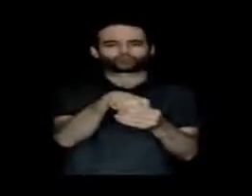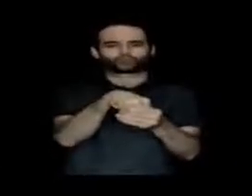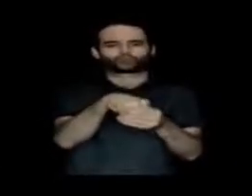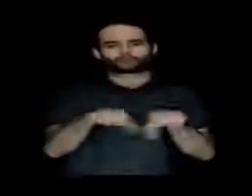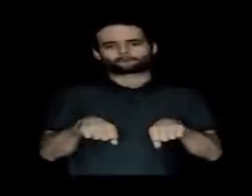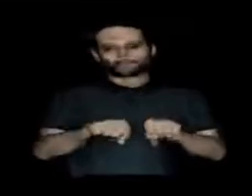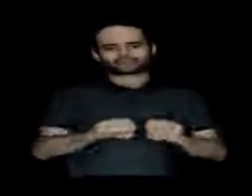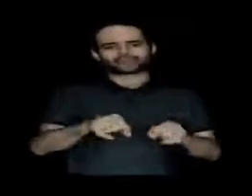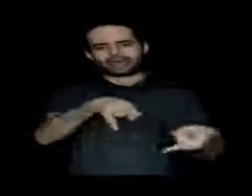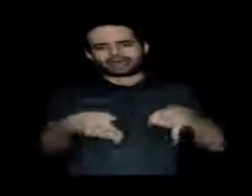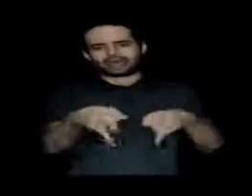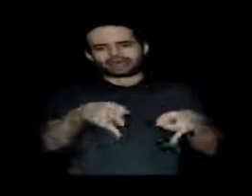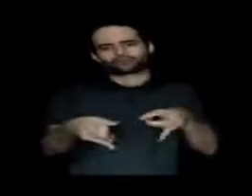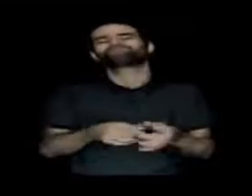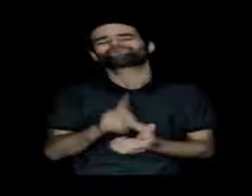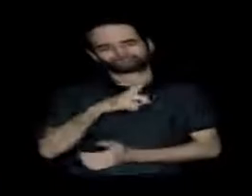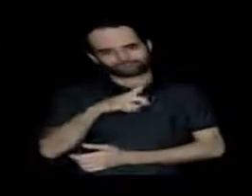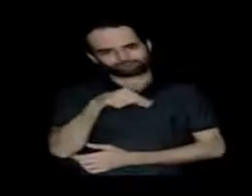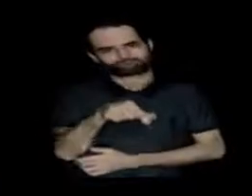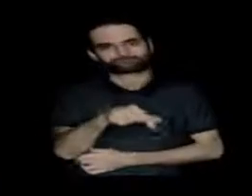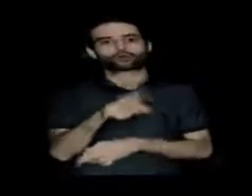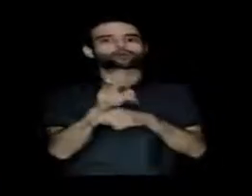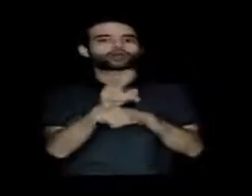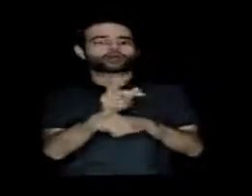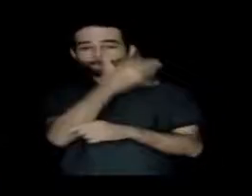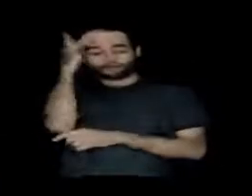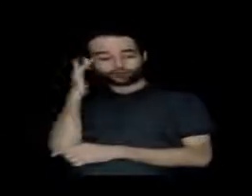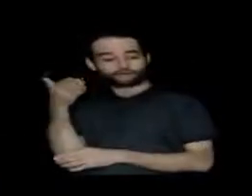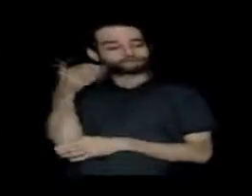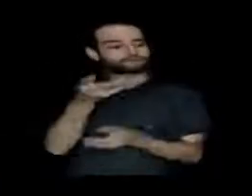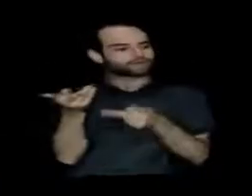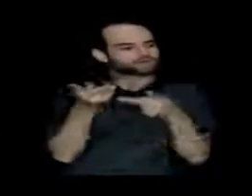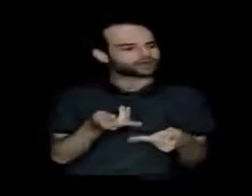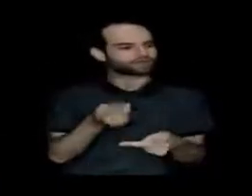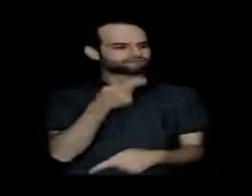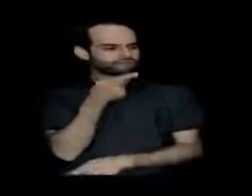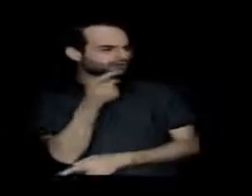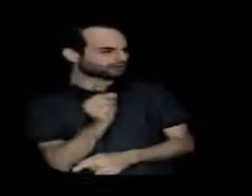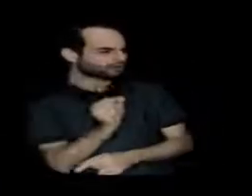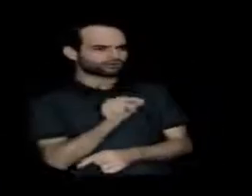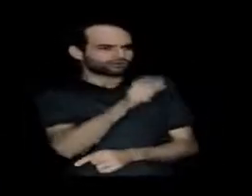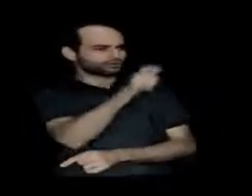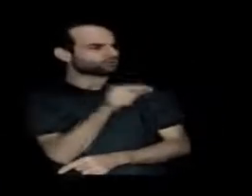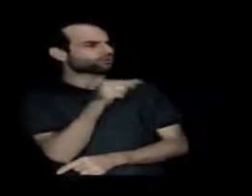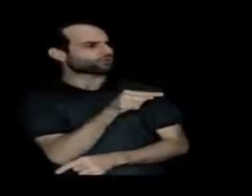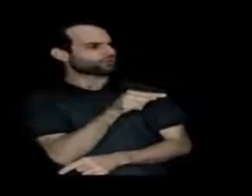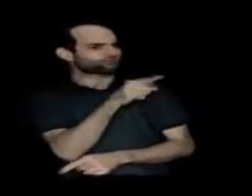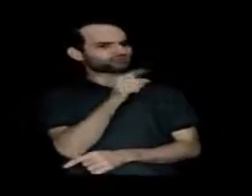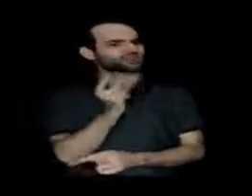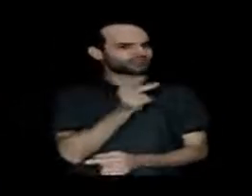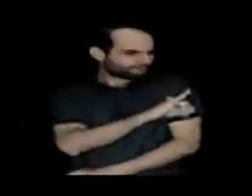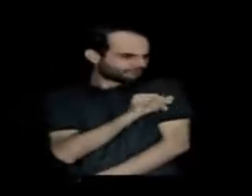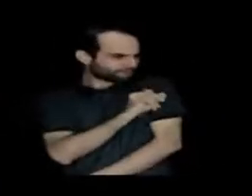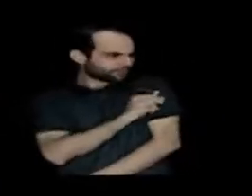to realize the difference between Jessica and Janinne. Jessica was always curious, looking at